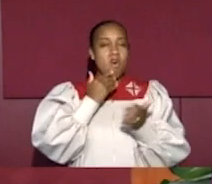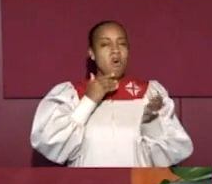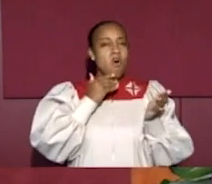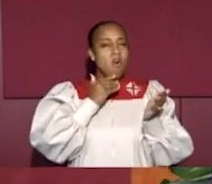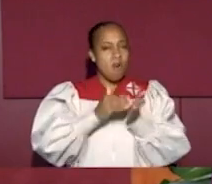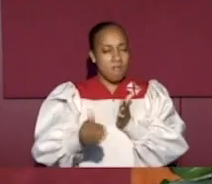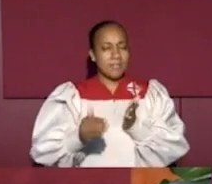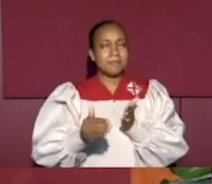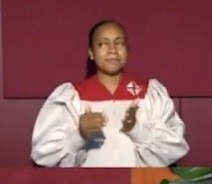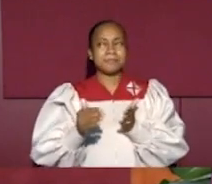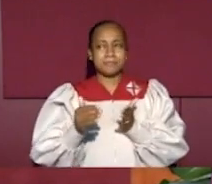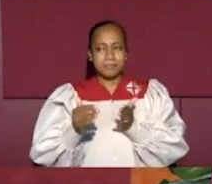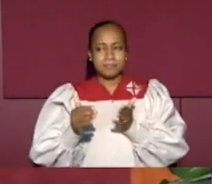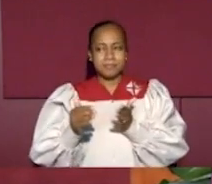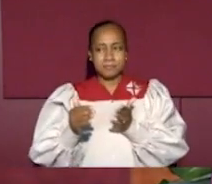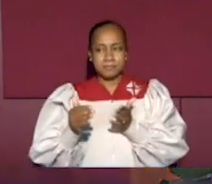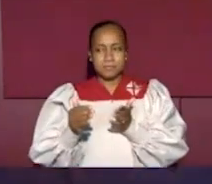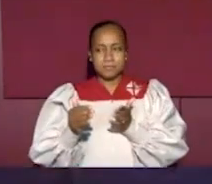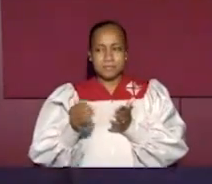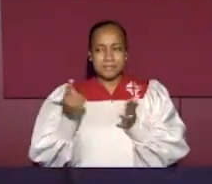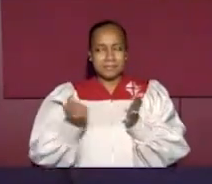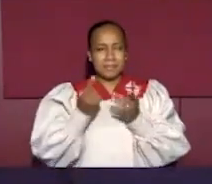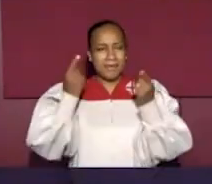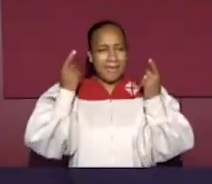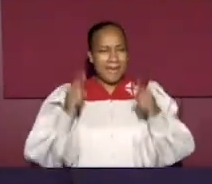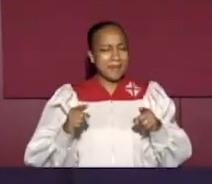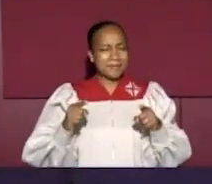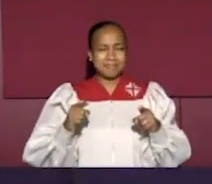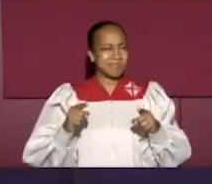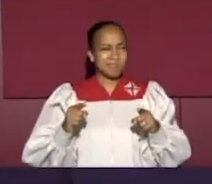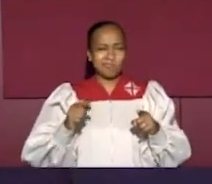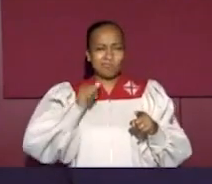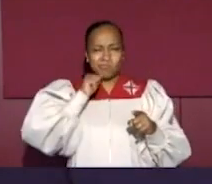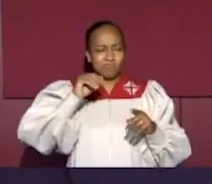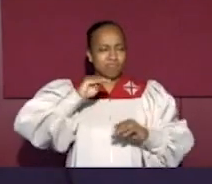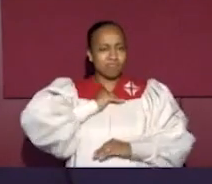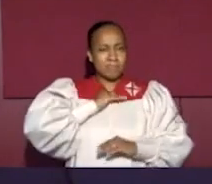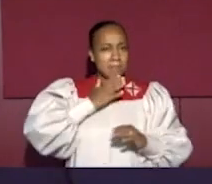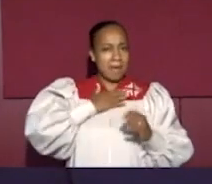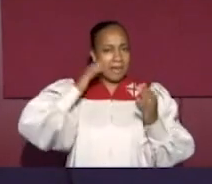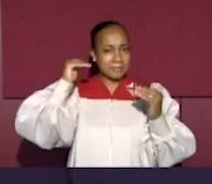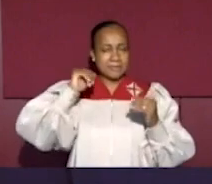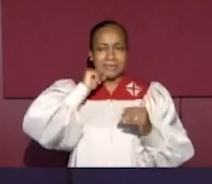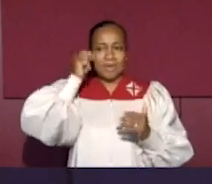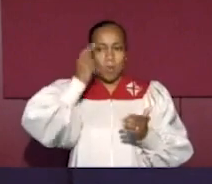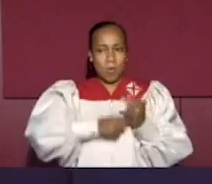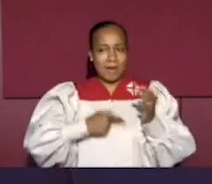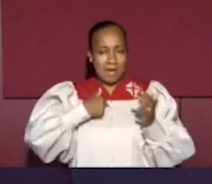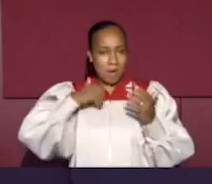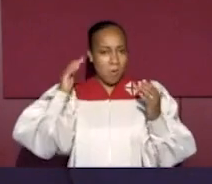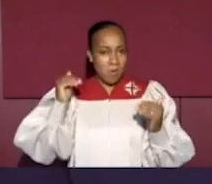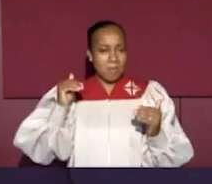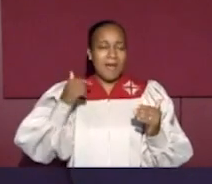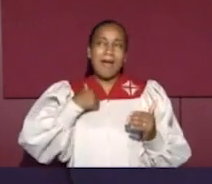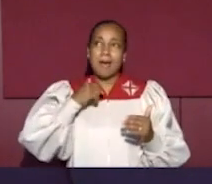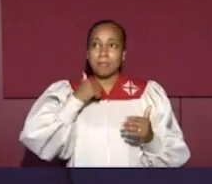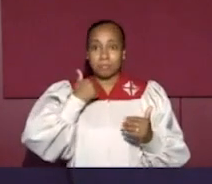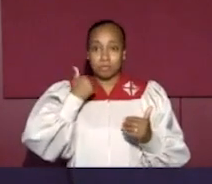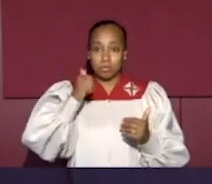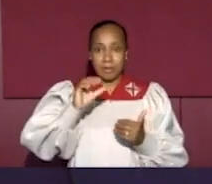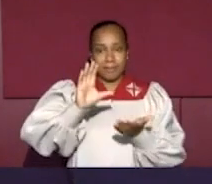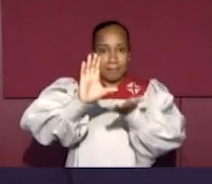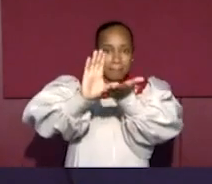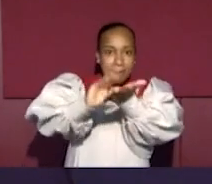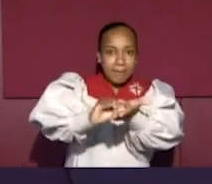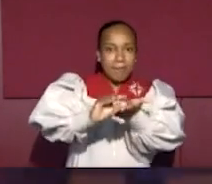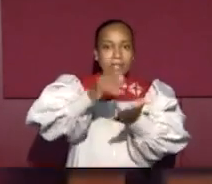oftentimes when something happens and it doesn't meet my expectations, it's not what I hoped. And I'm not trying to minimize